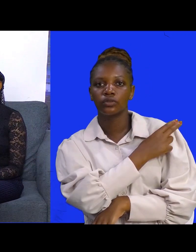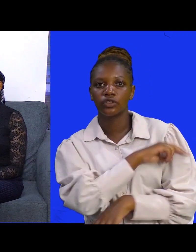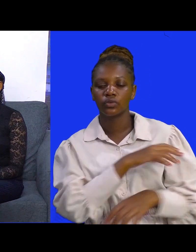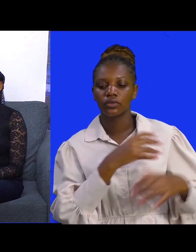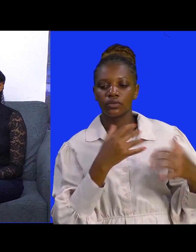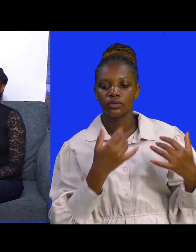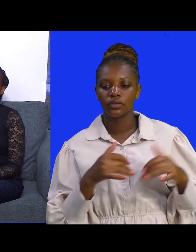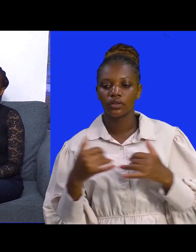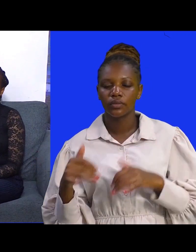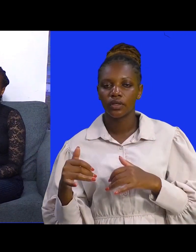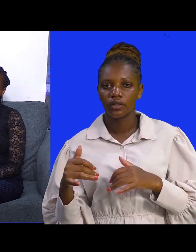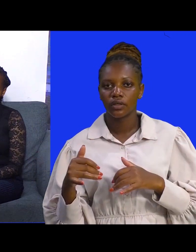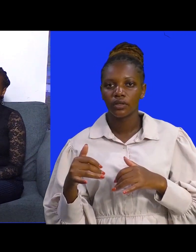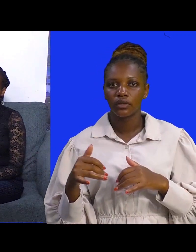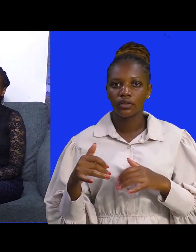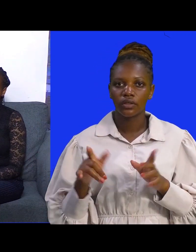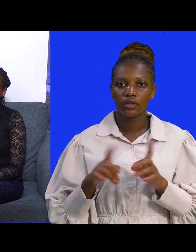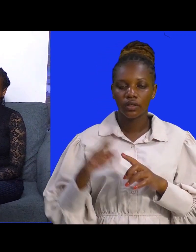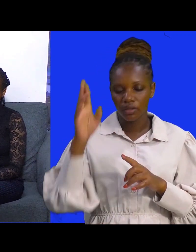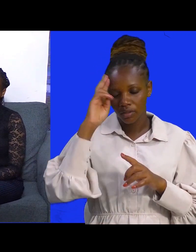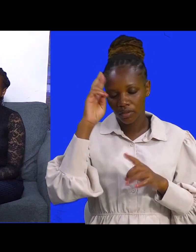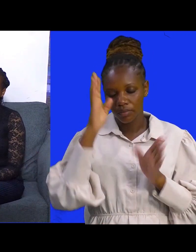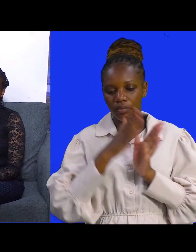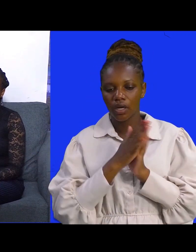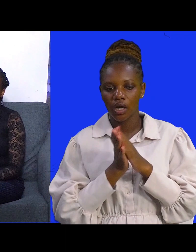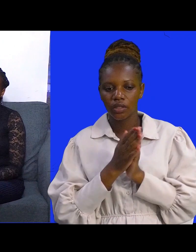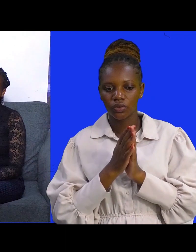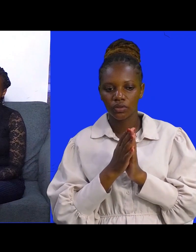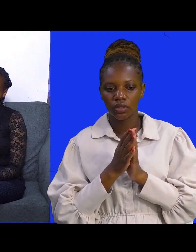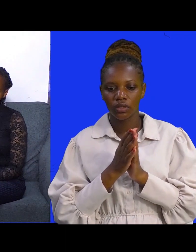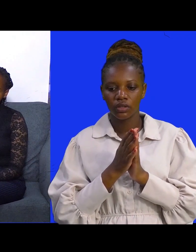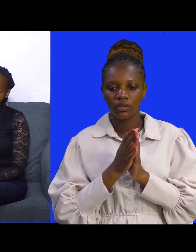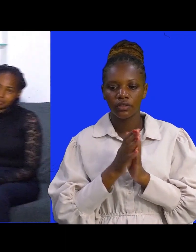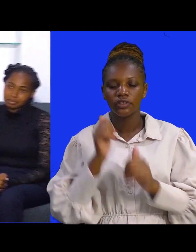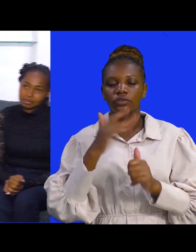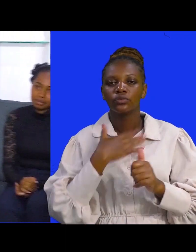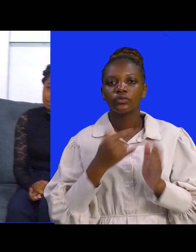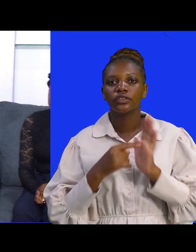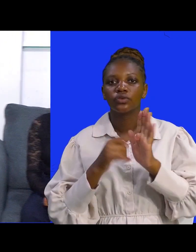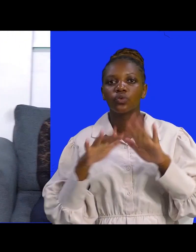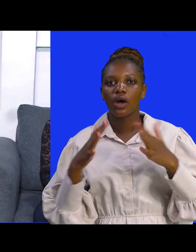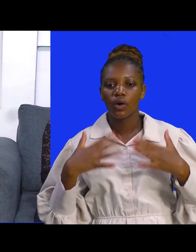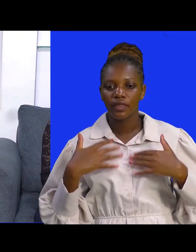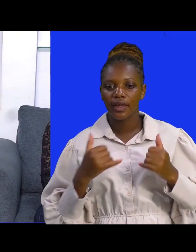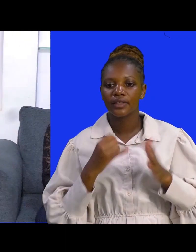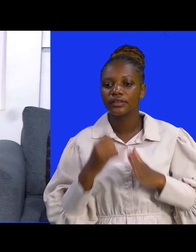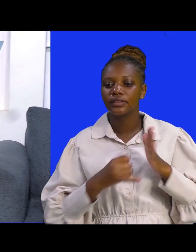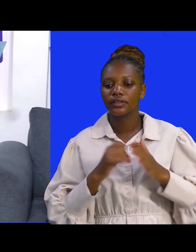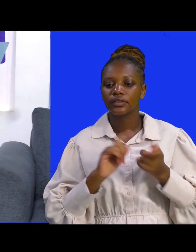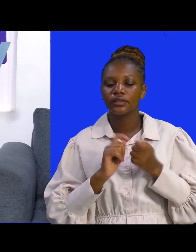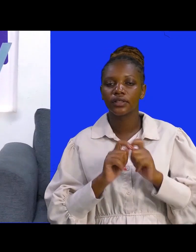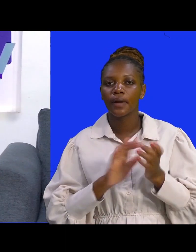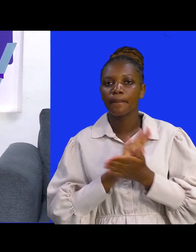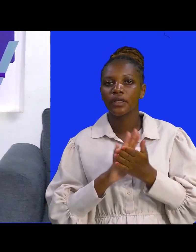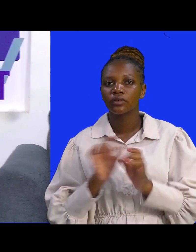a hospital drama. We really wanted a story that can show how the health industry